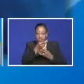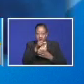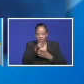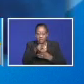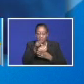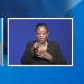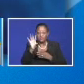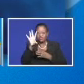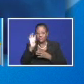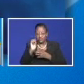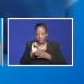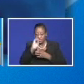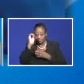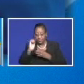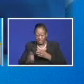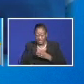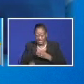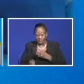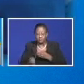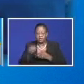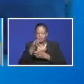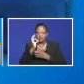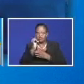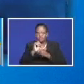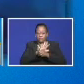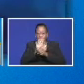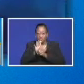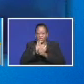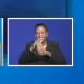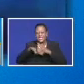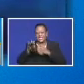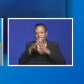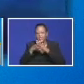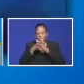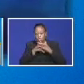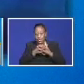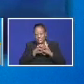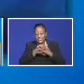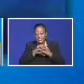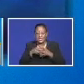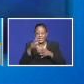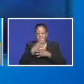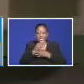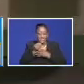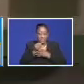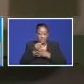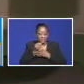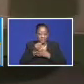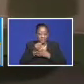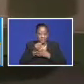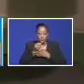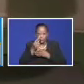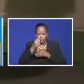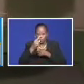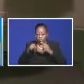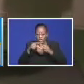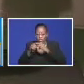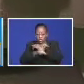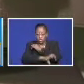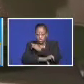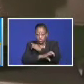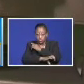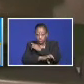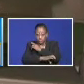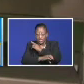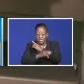more than 50% of COVID-19 cases in the U.S., a growing concern for the Bahamas. With the country now increasing its